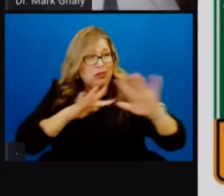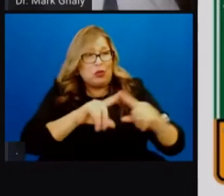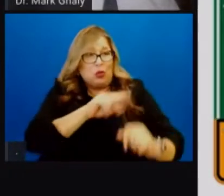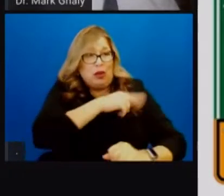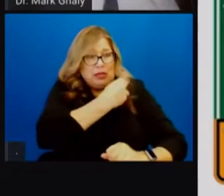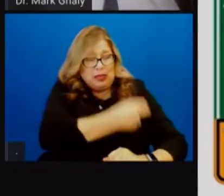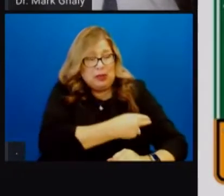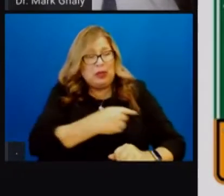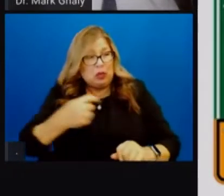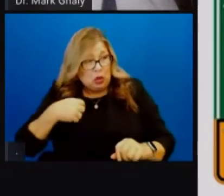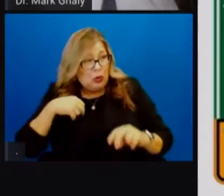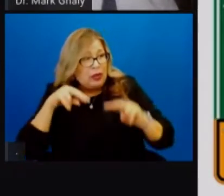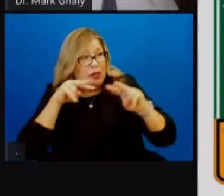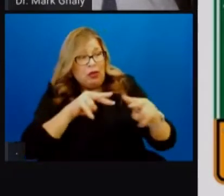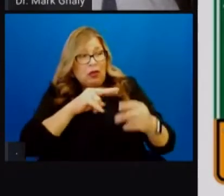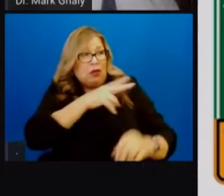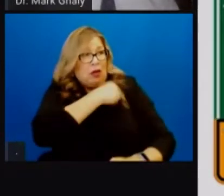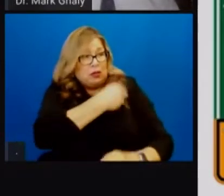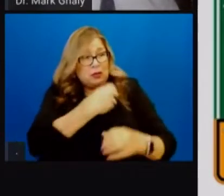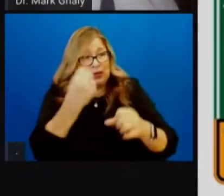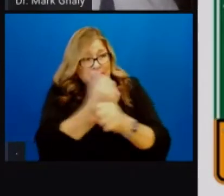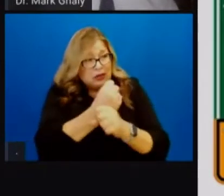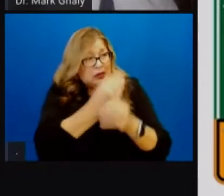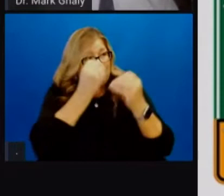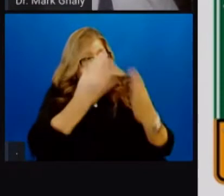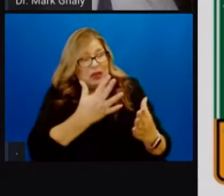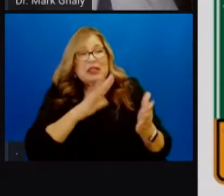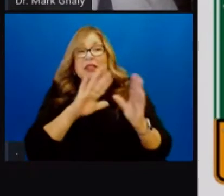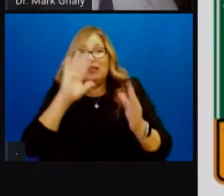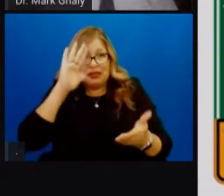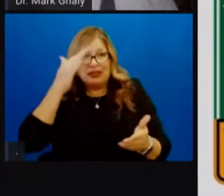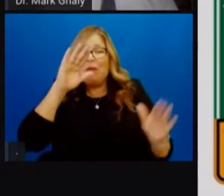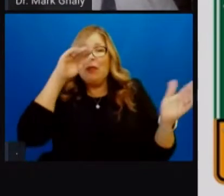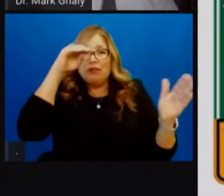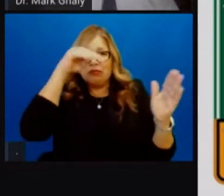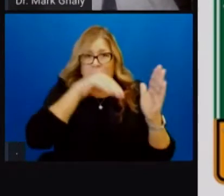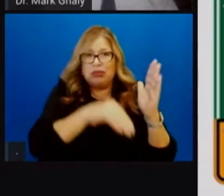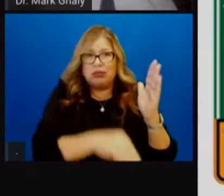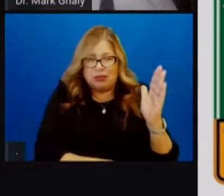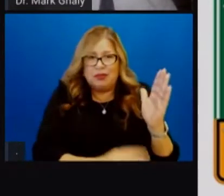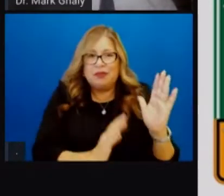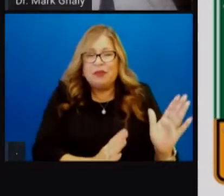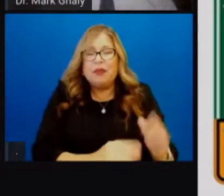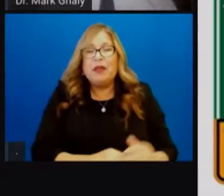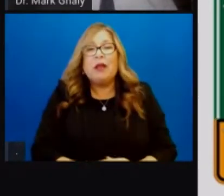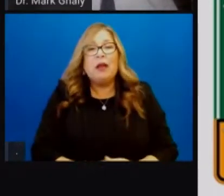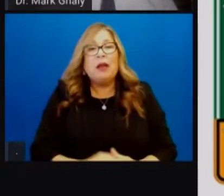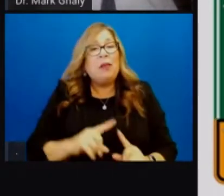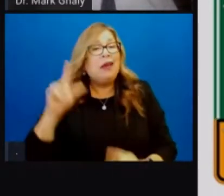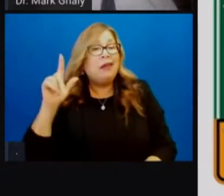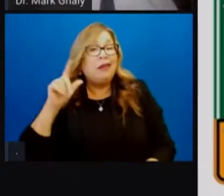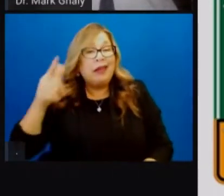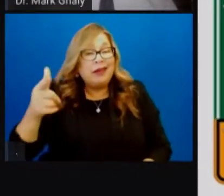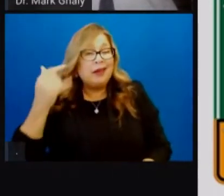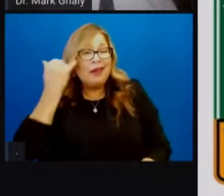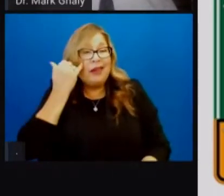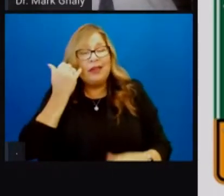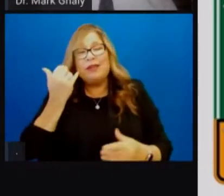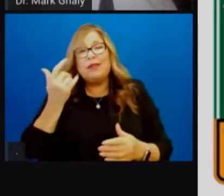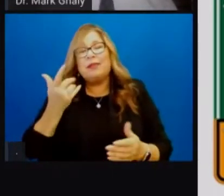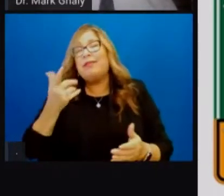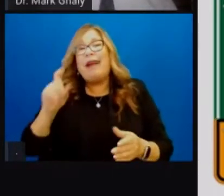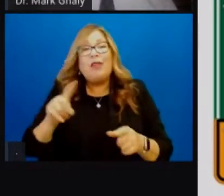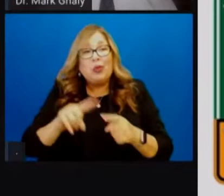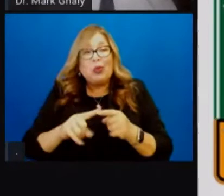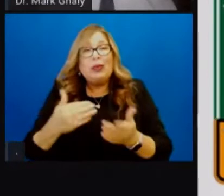right direction, and rapidly so. But on an on-ramp where we might consider other mitigations,